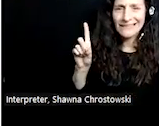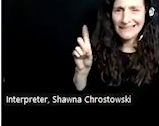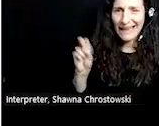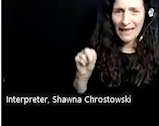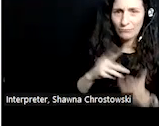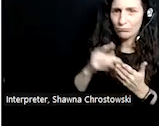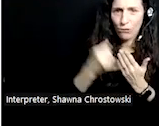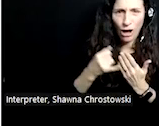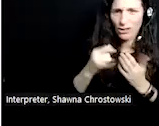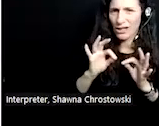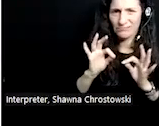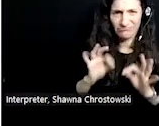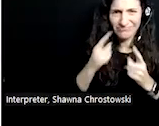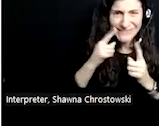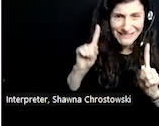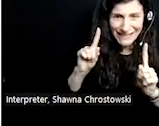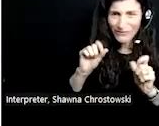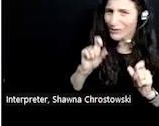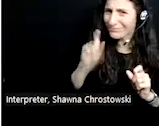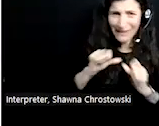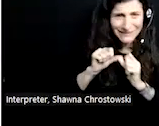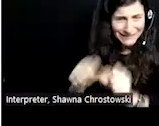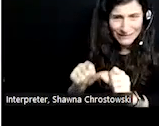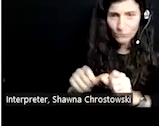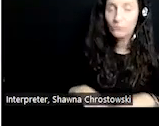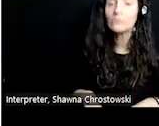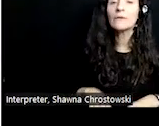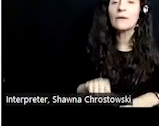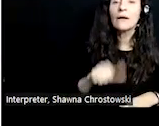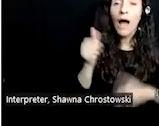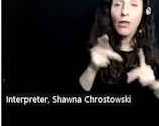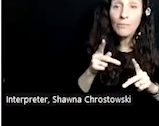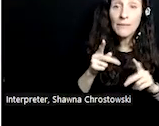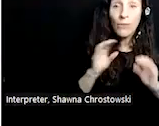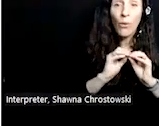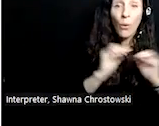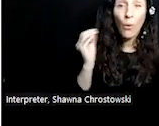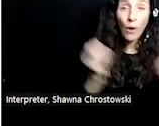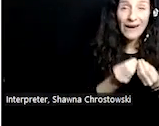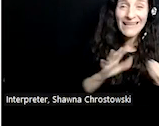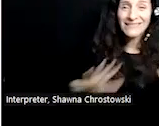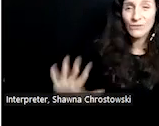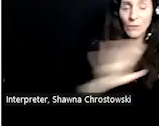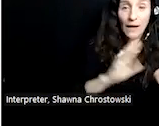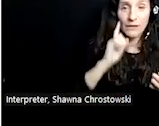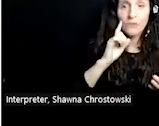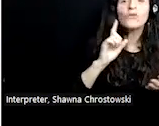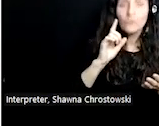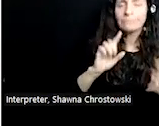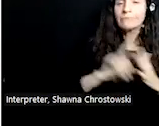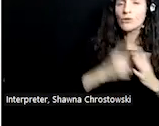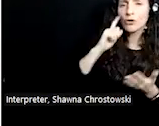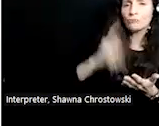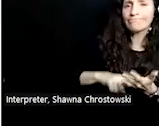really continue this. Additionally, other people across our organization started to recognize the importance of this